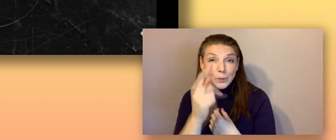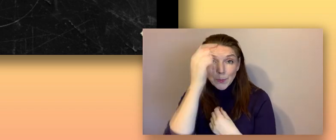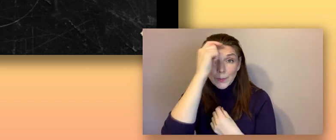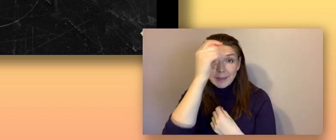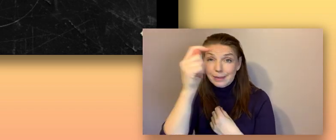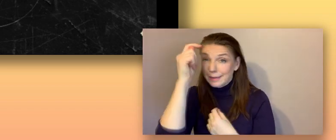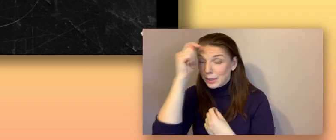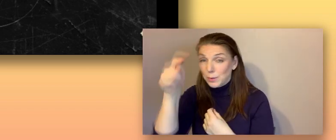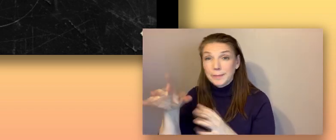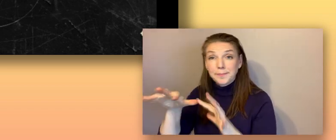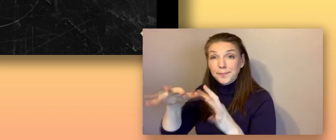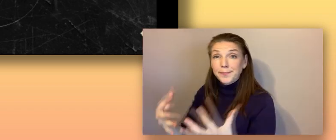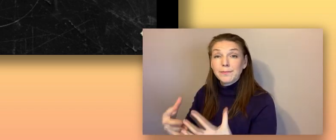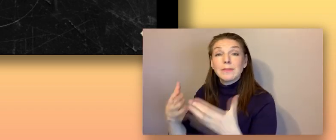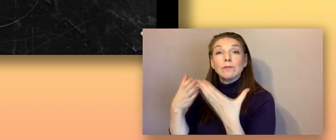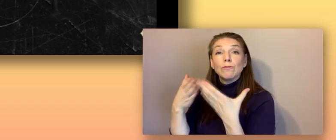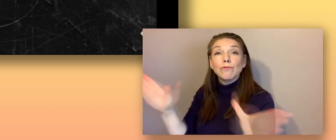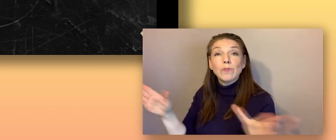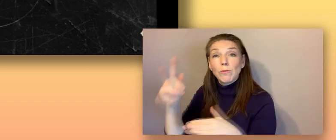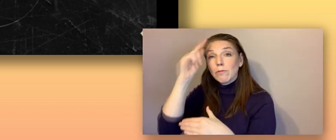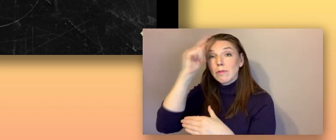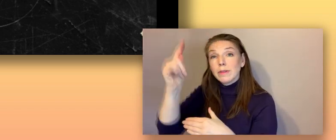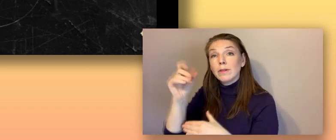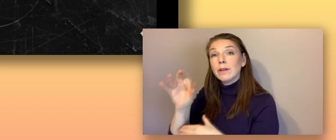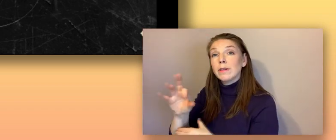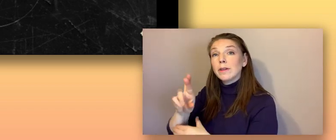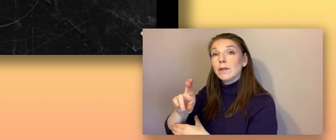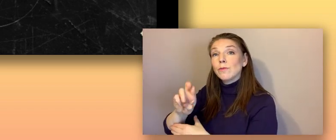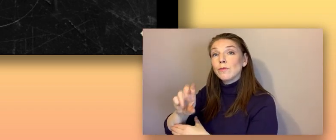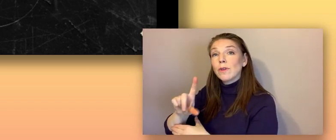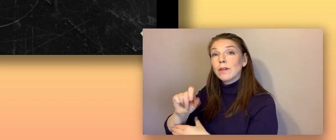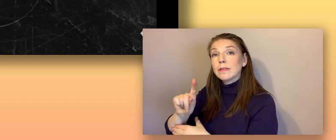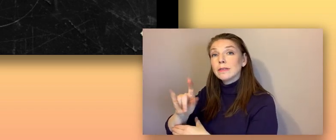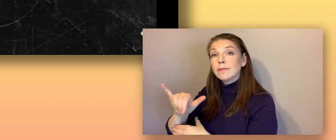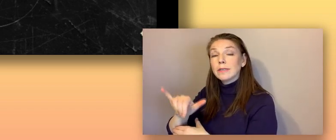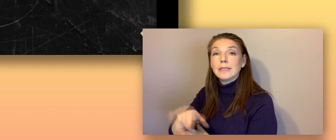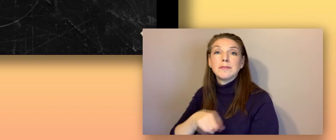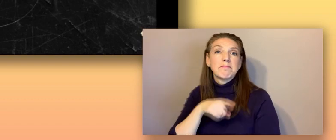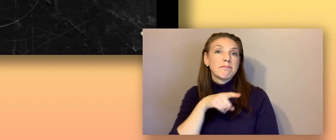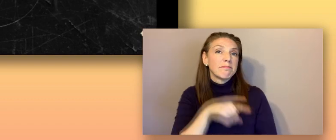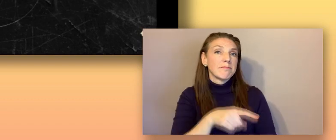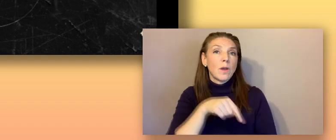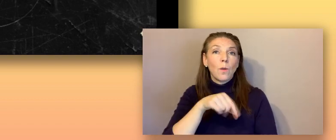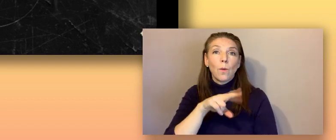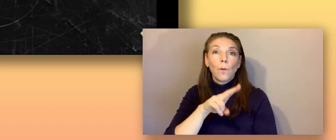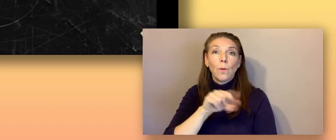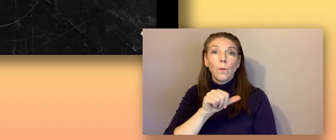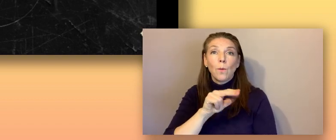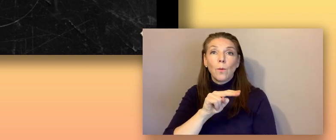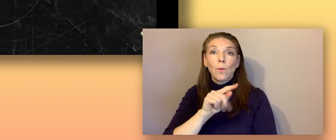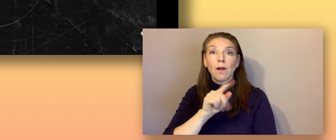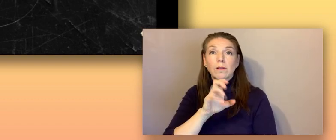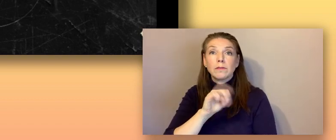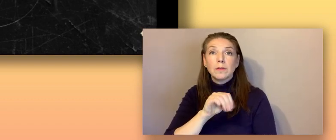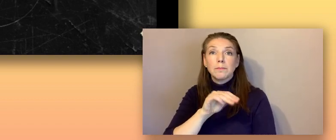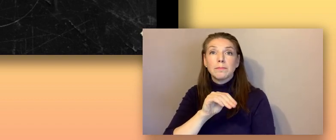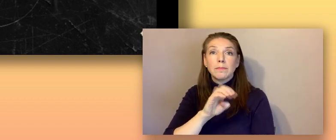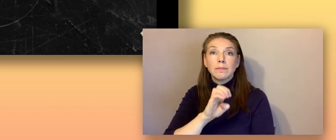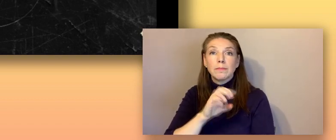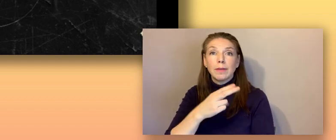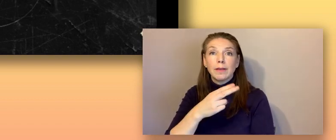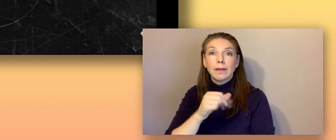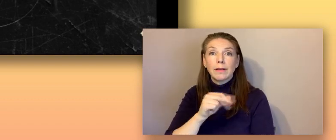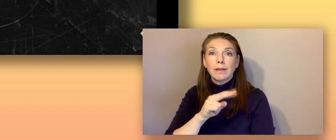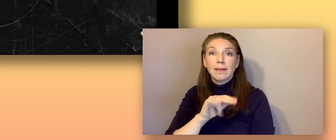Scientists describe the universe in terms of two theories, the general theory of relativity and quantum mechanics. These two theories are known